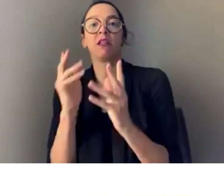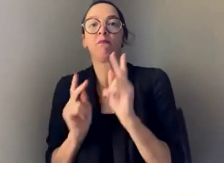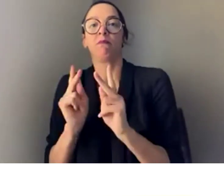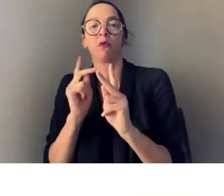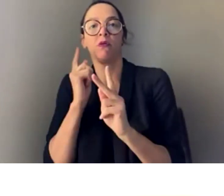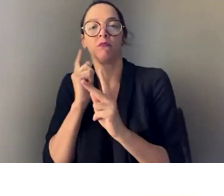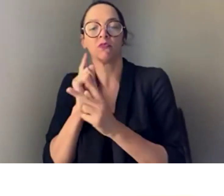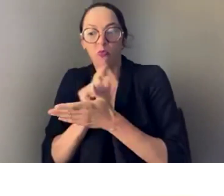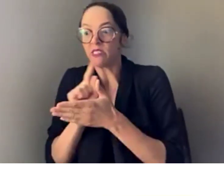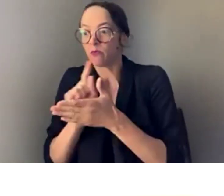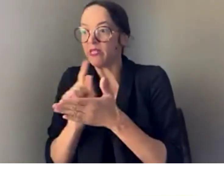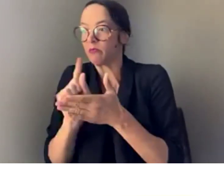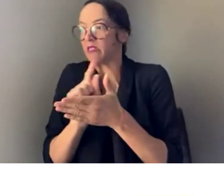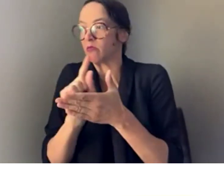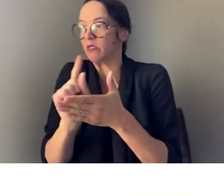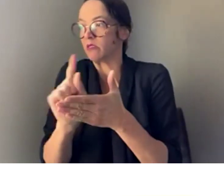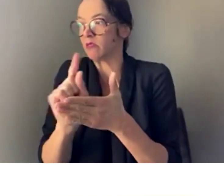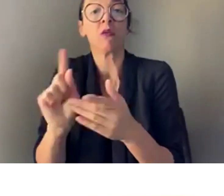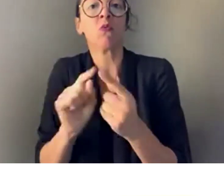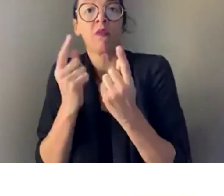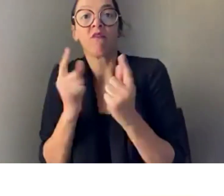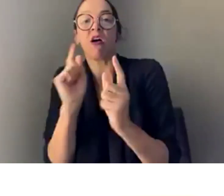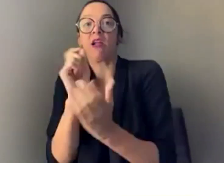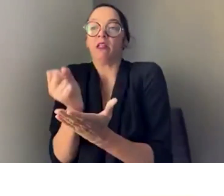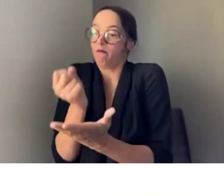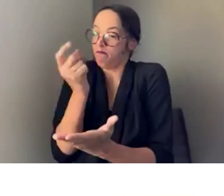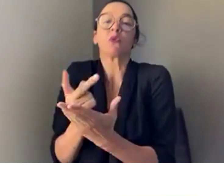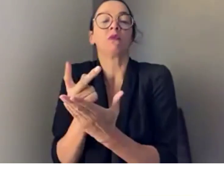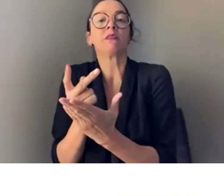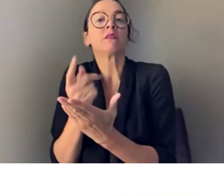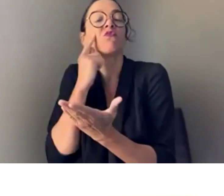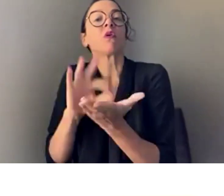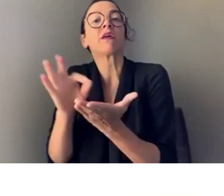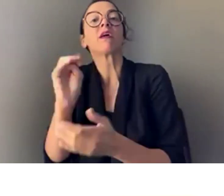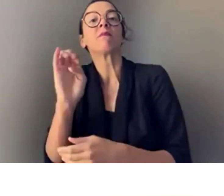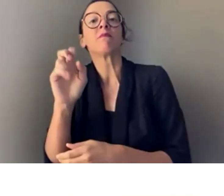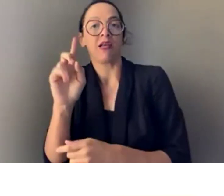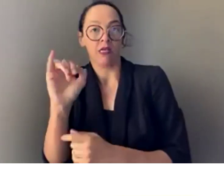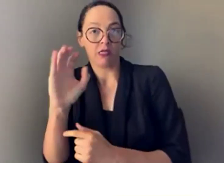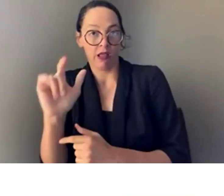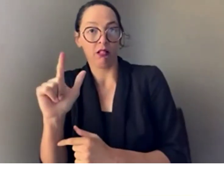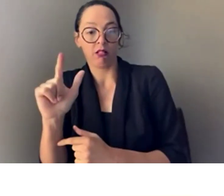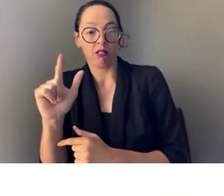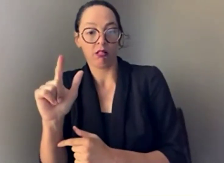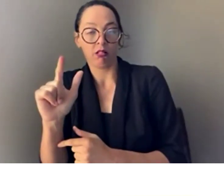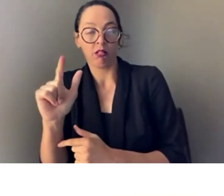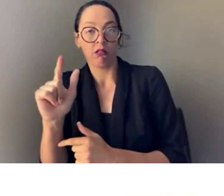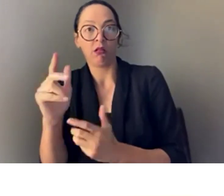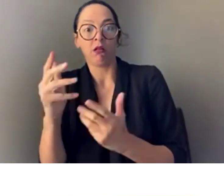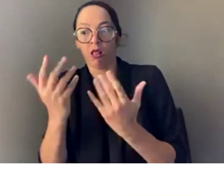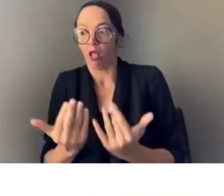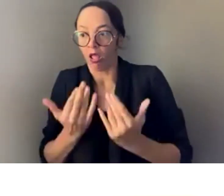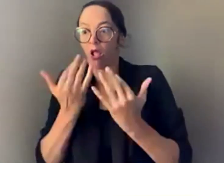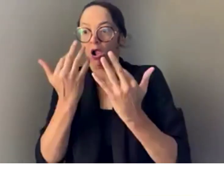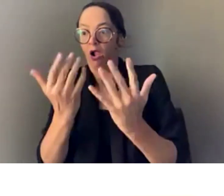for Medi-Cal, which we've done the application for Medi-Cal, and then that was sent to get the assessment, which took another 2 months. And then